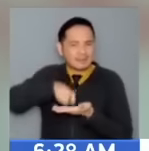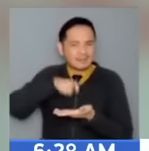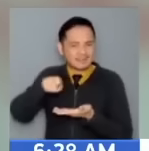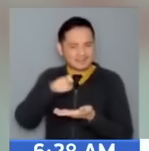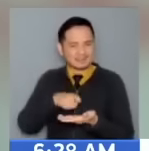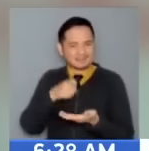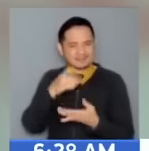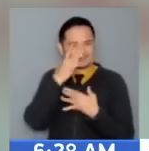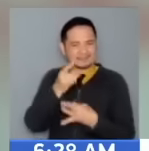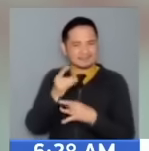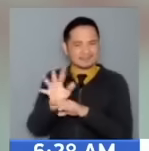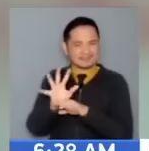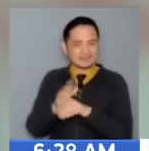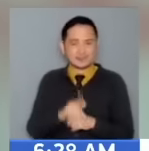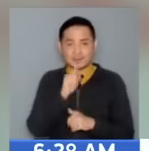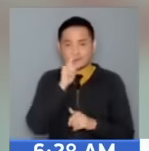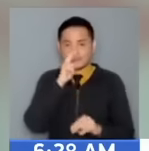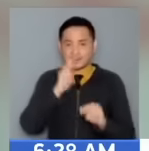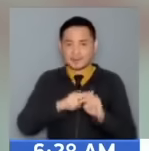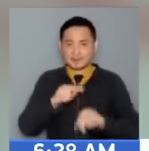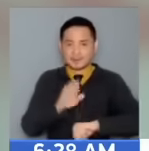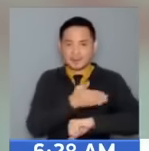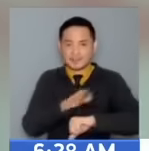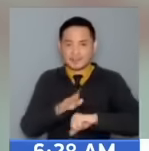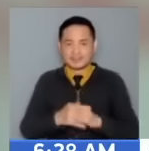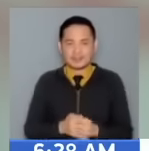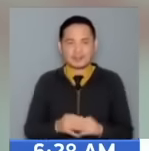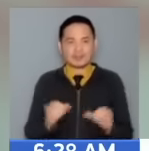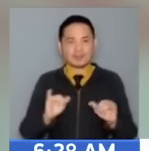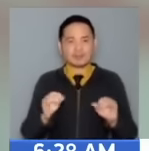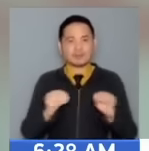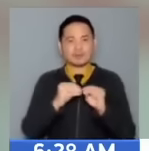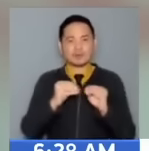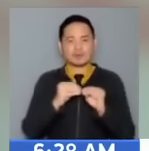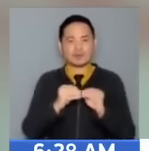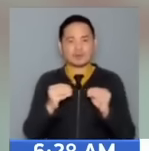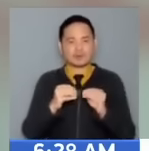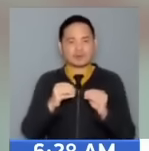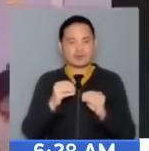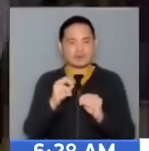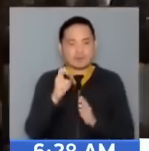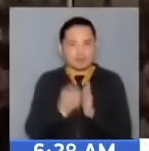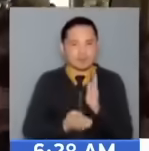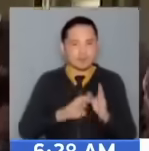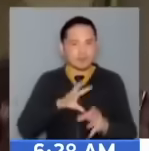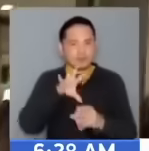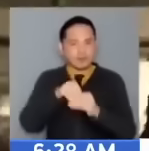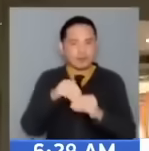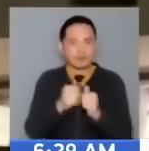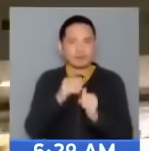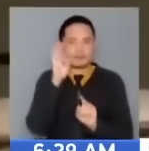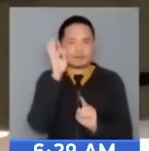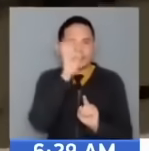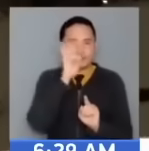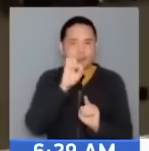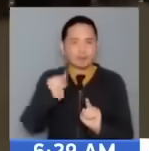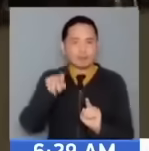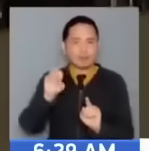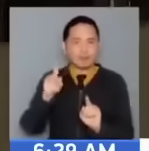but I'm looking forward to doing a much deeper dive into Filipino pop culture. Ito ang unang